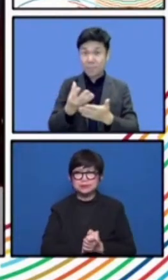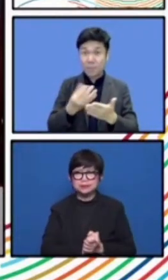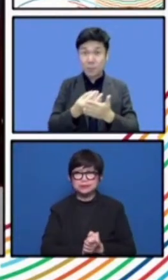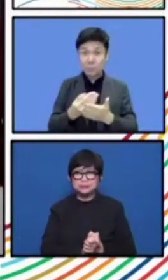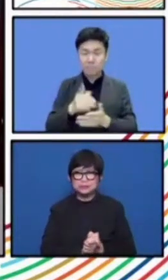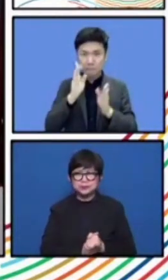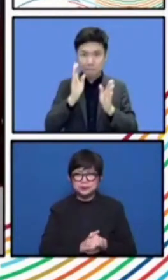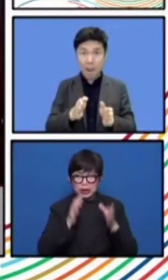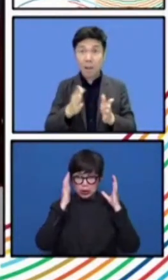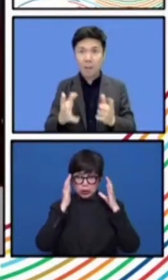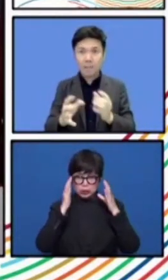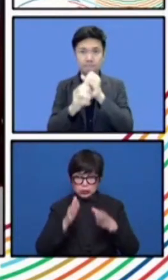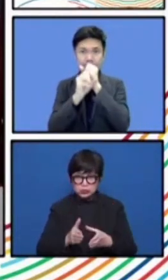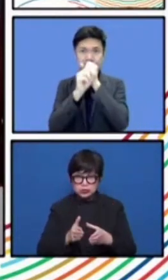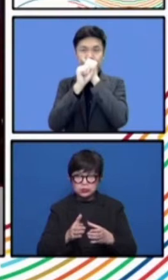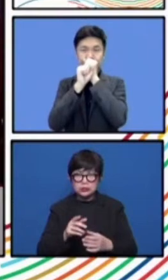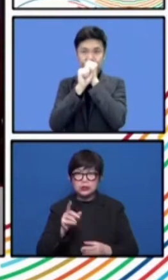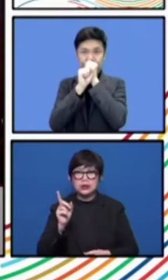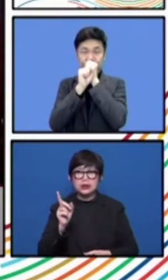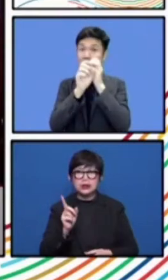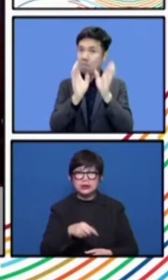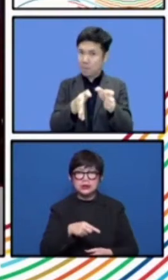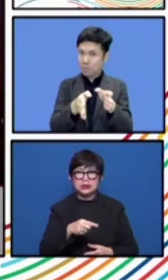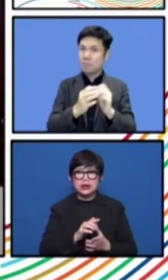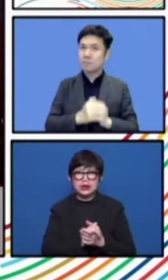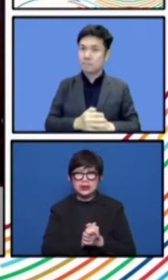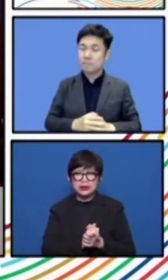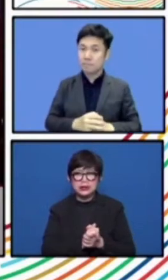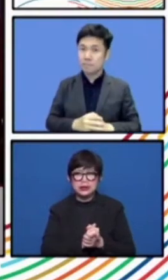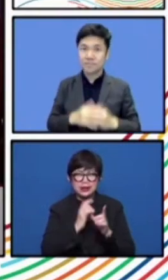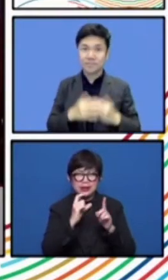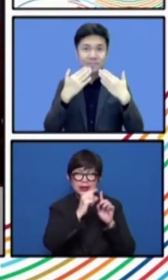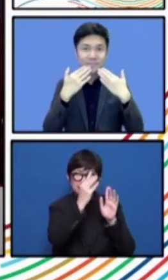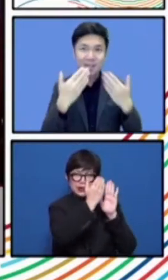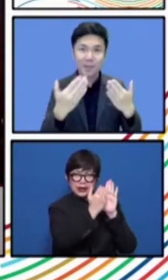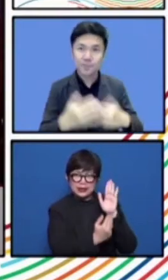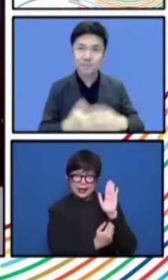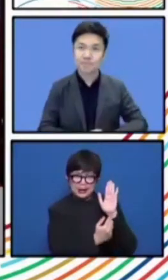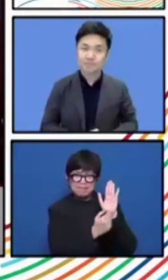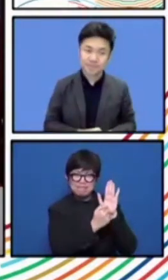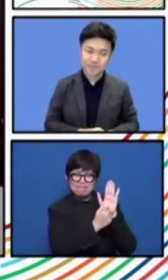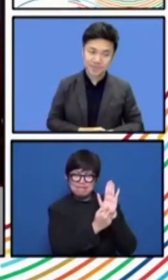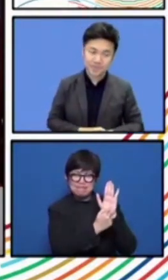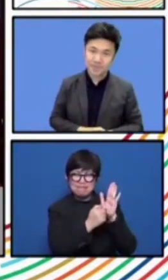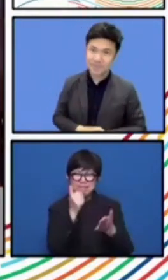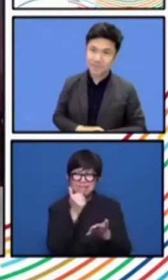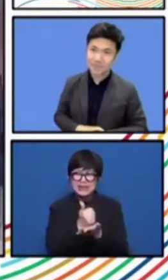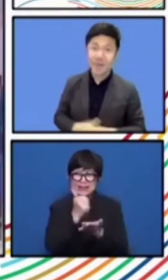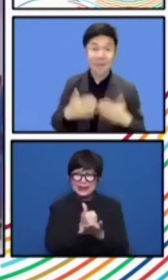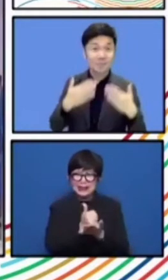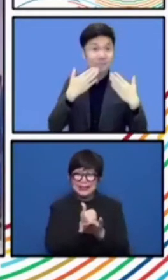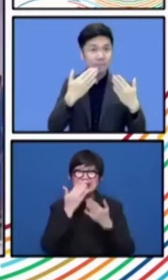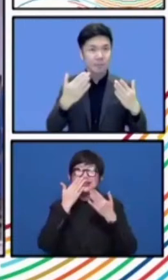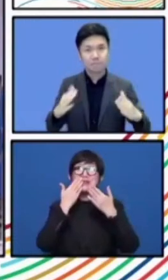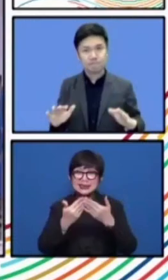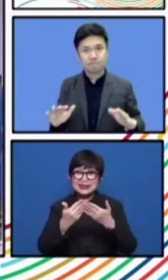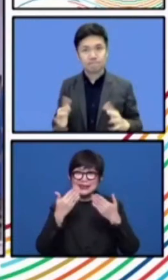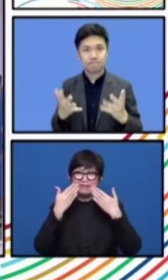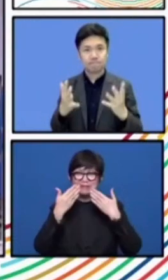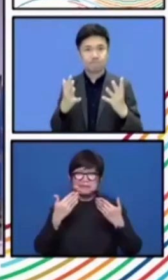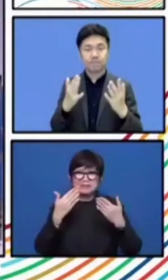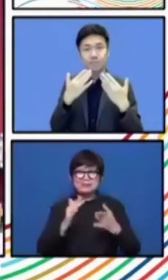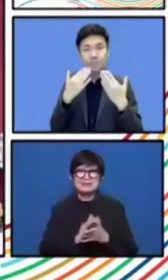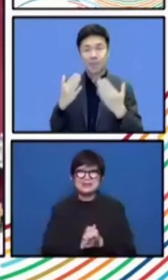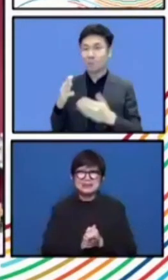to data collection thank you thank you very much Mr